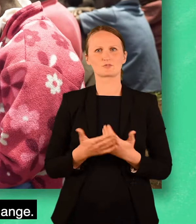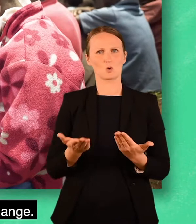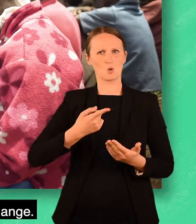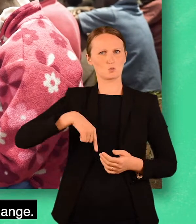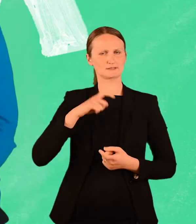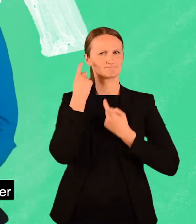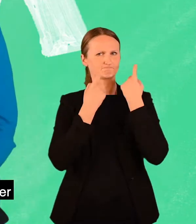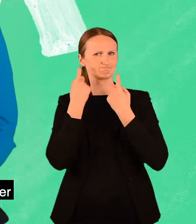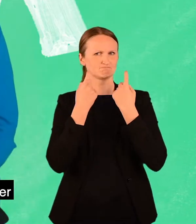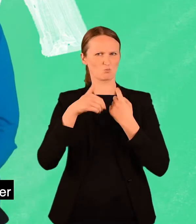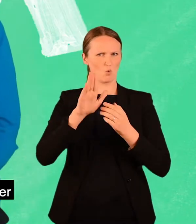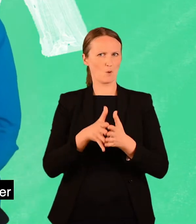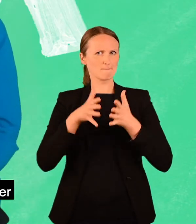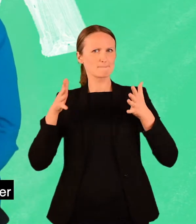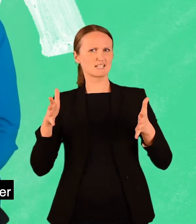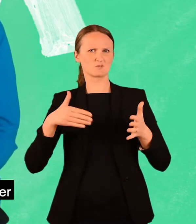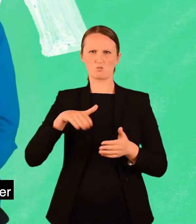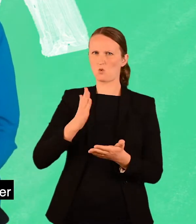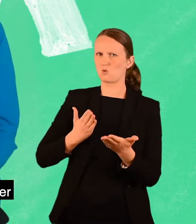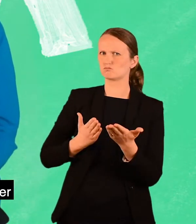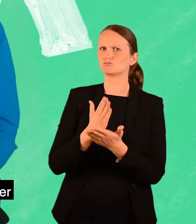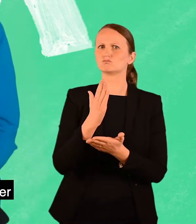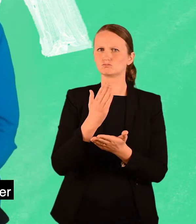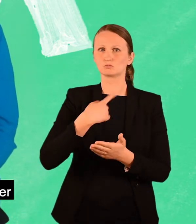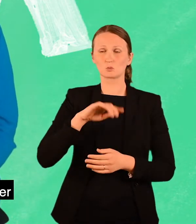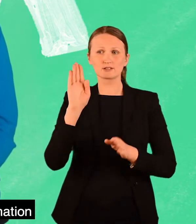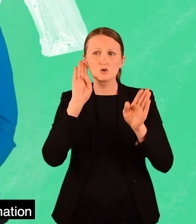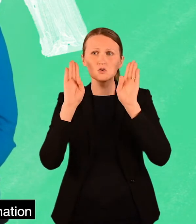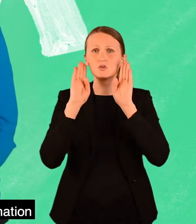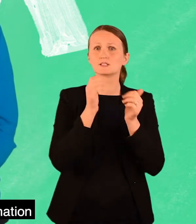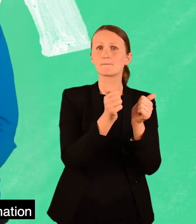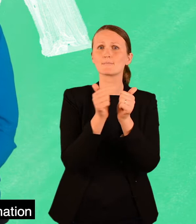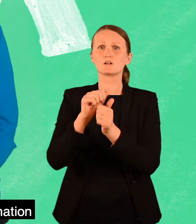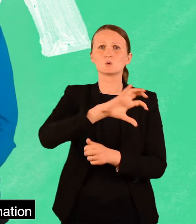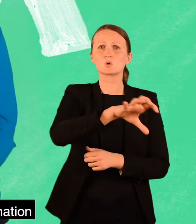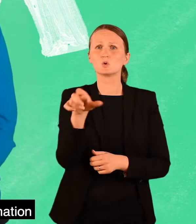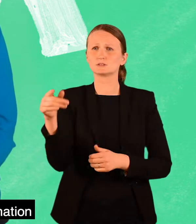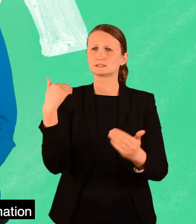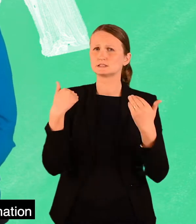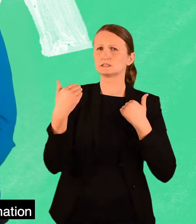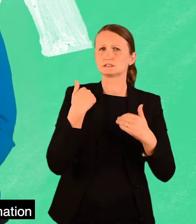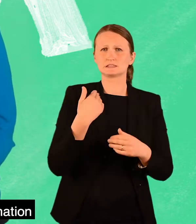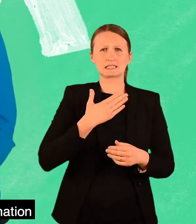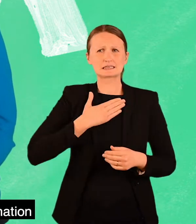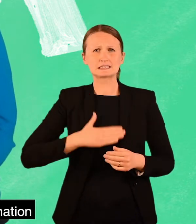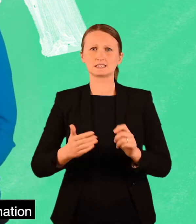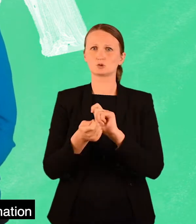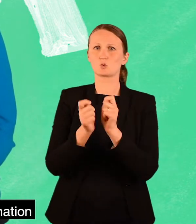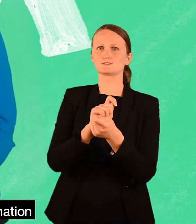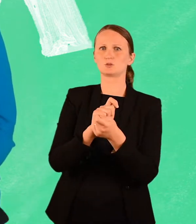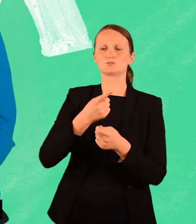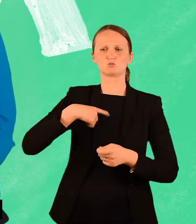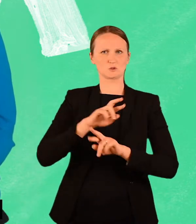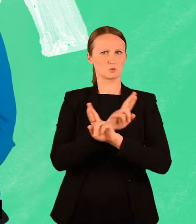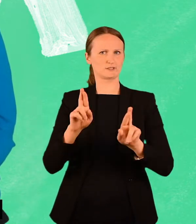lasting change. Now, we are thinking even bigger and bolder. We have heard the calls from partner countries for